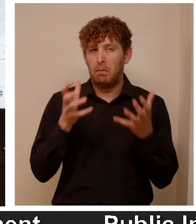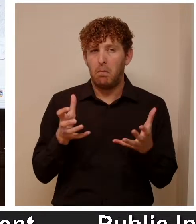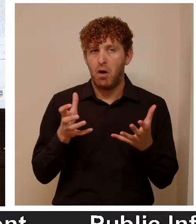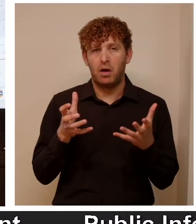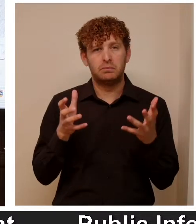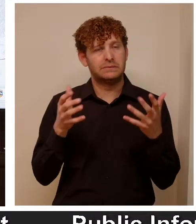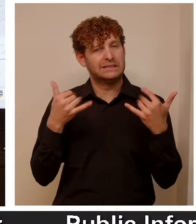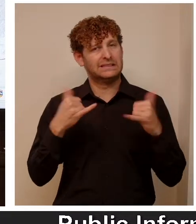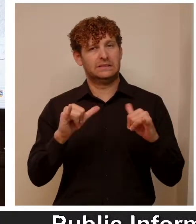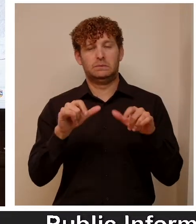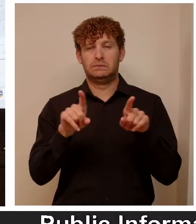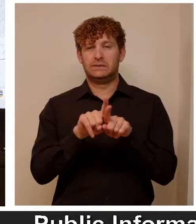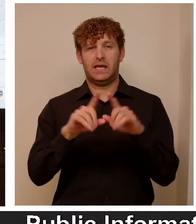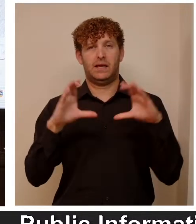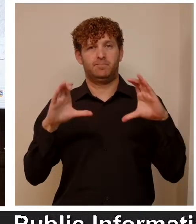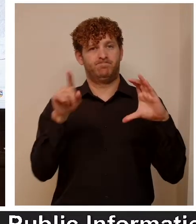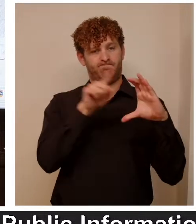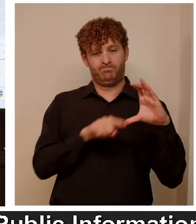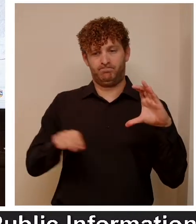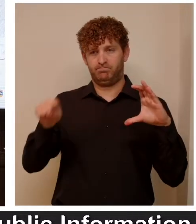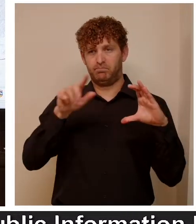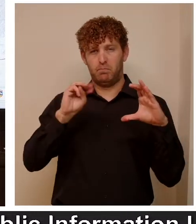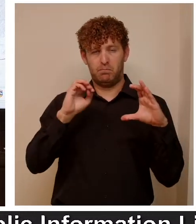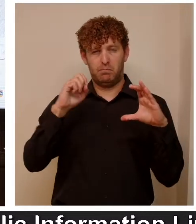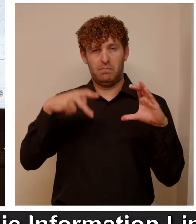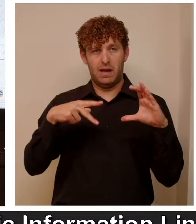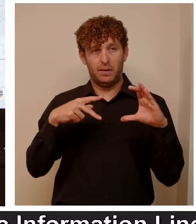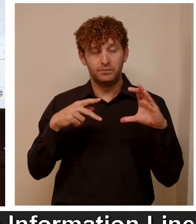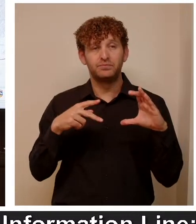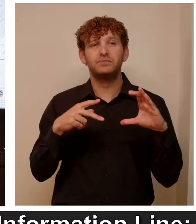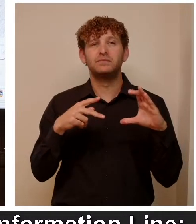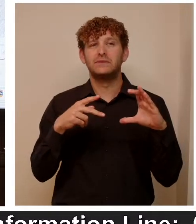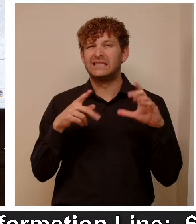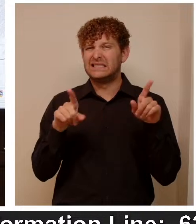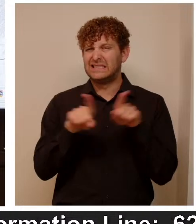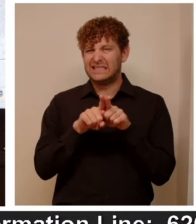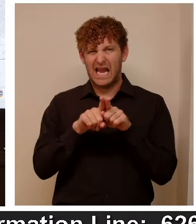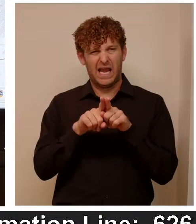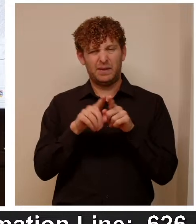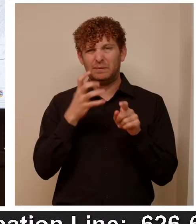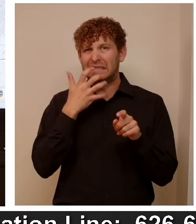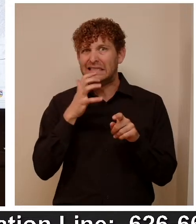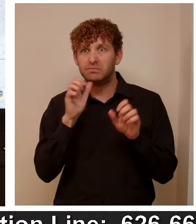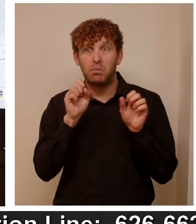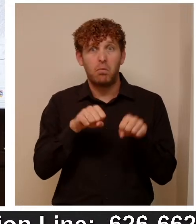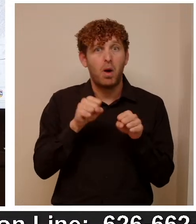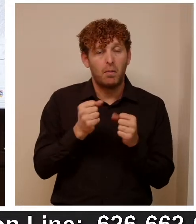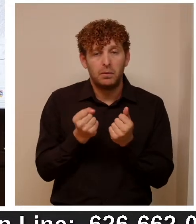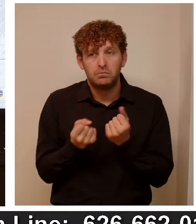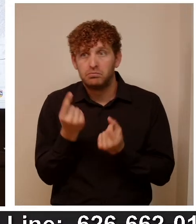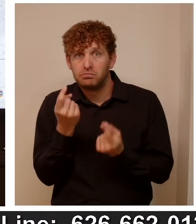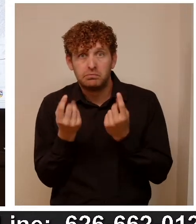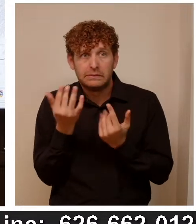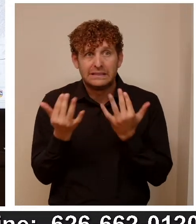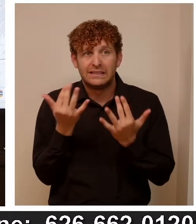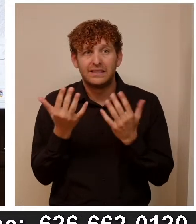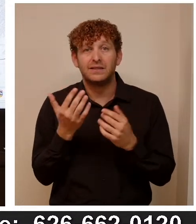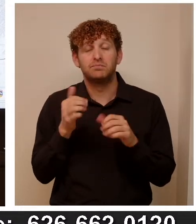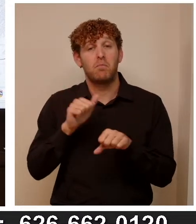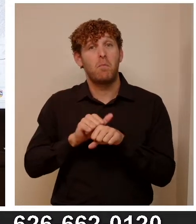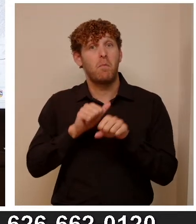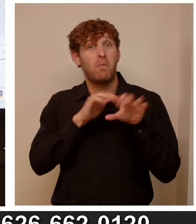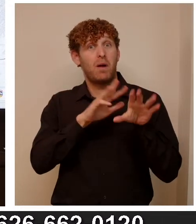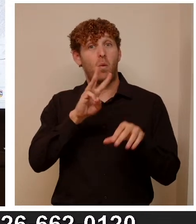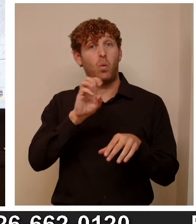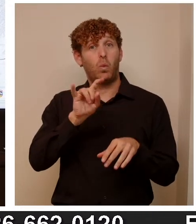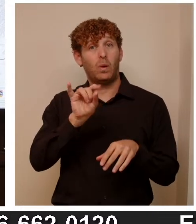We still have heat in kind of the usual places. Up here below Mount Wilson, we do actually